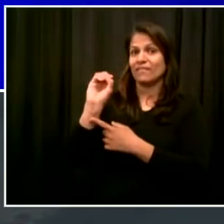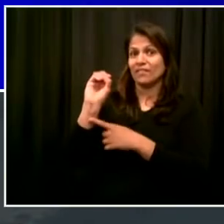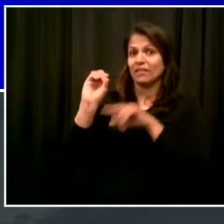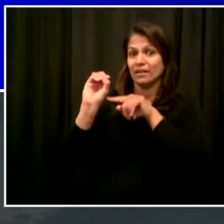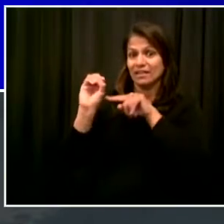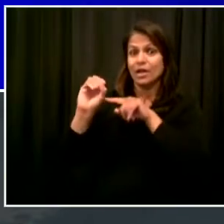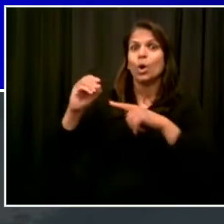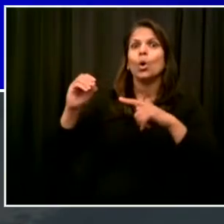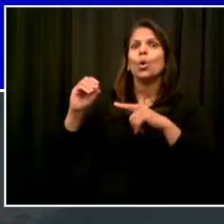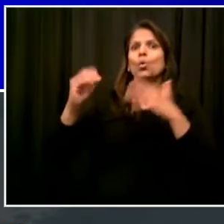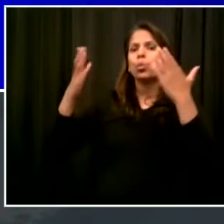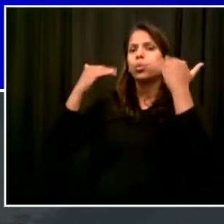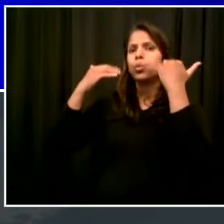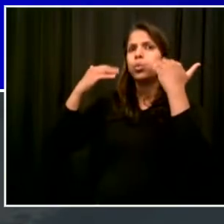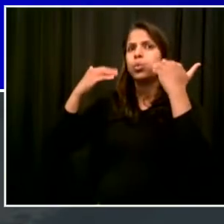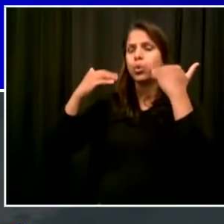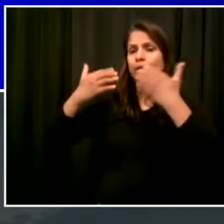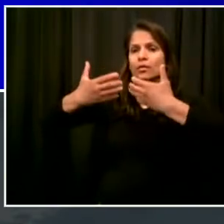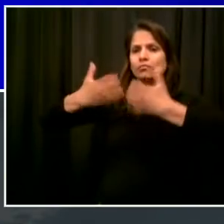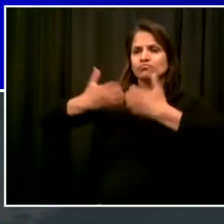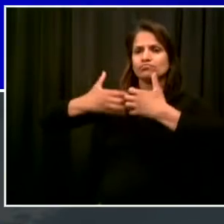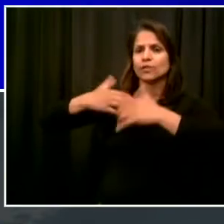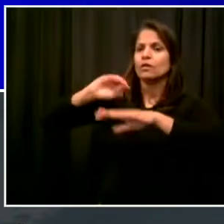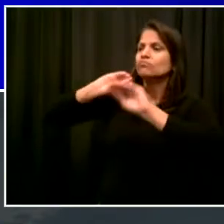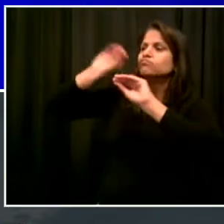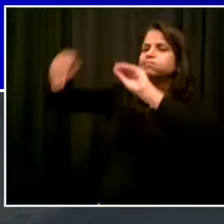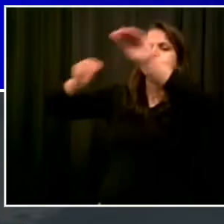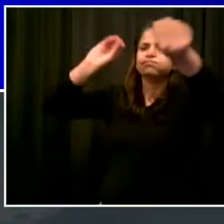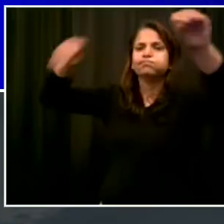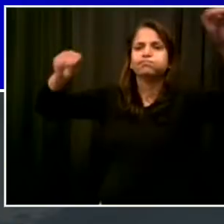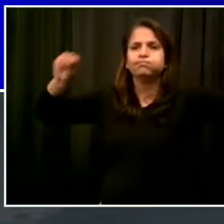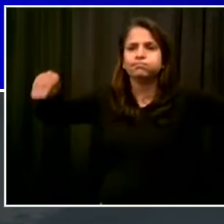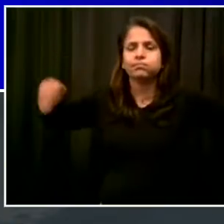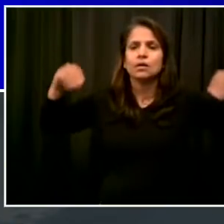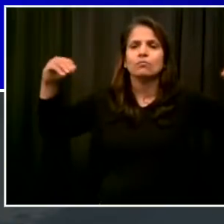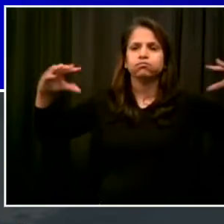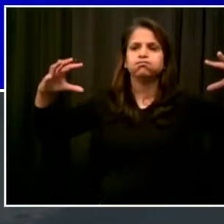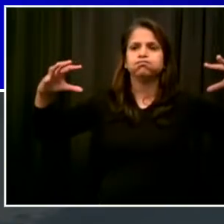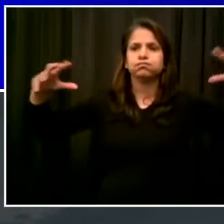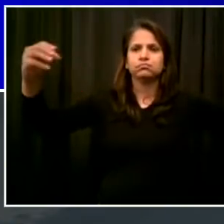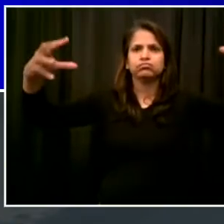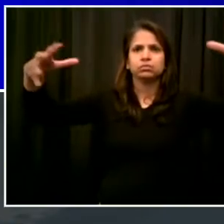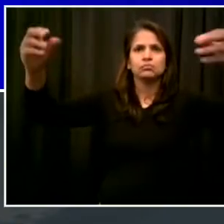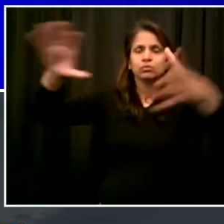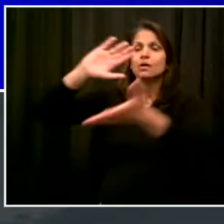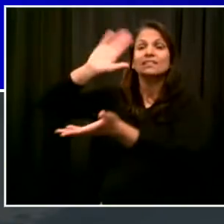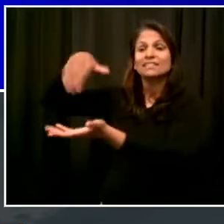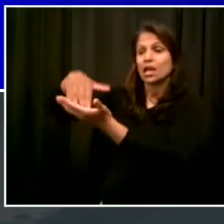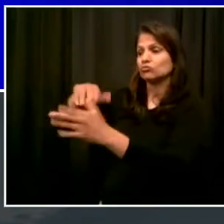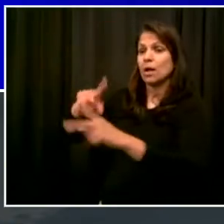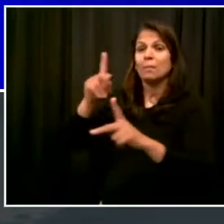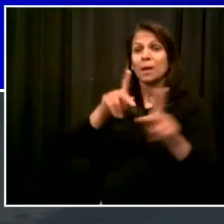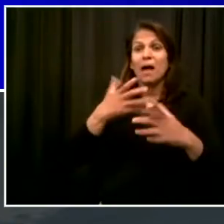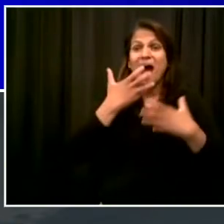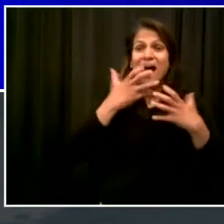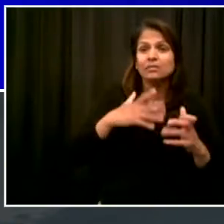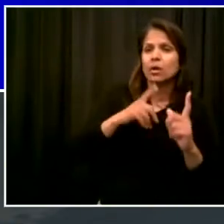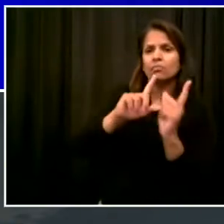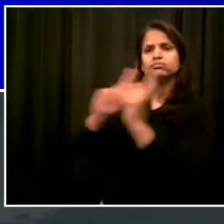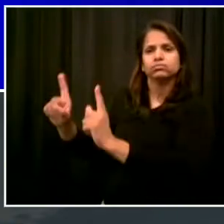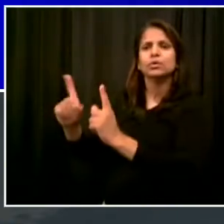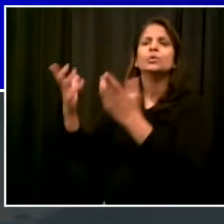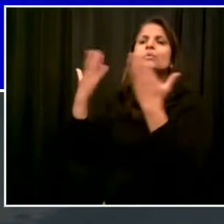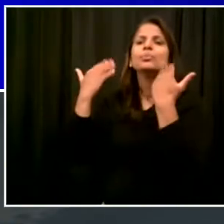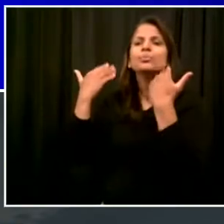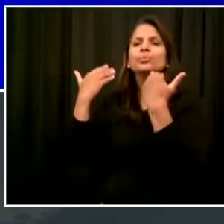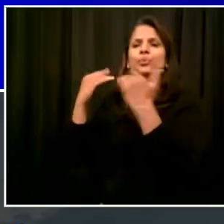they're coming back now. Sprinklers, spray showers, misting stations, they'll all be set up they have been set up, over the last few days. They'll all be up and